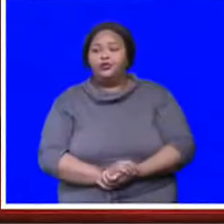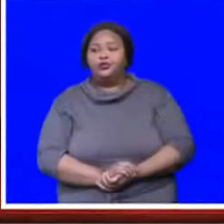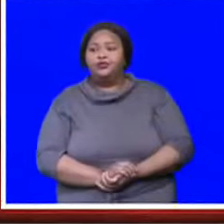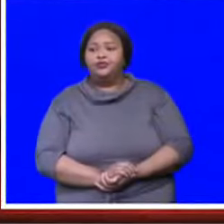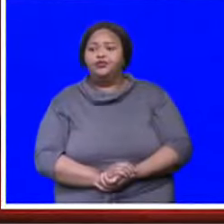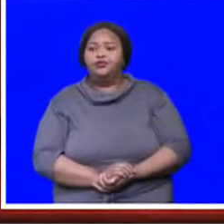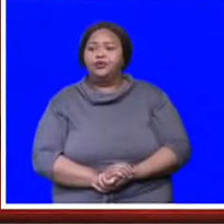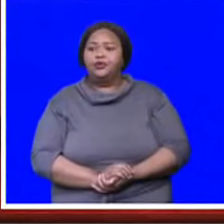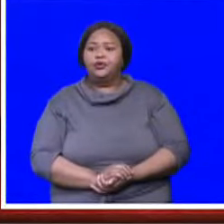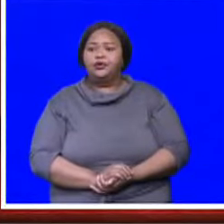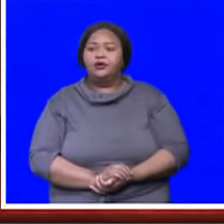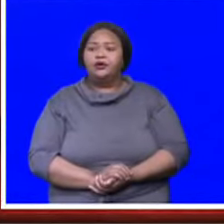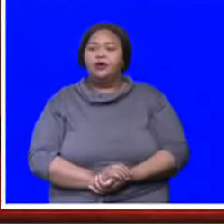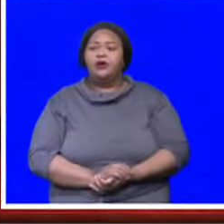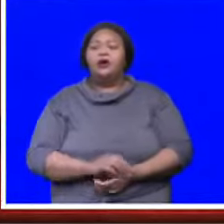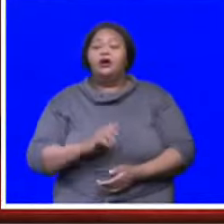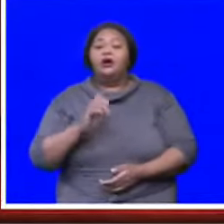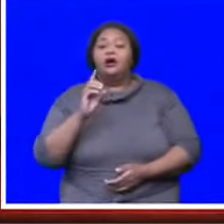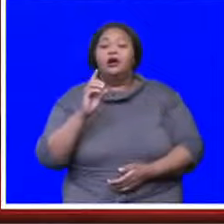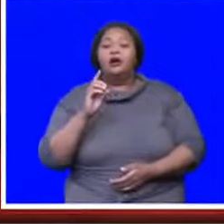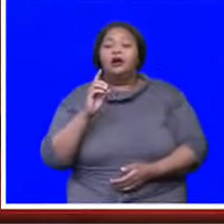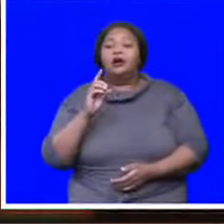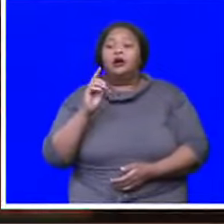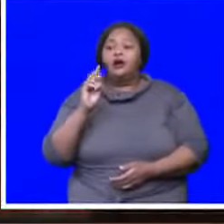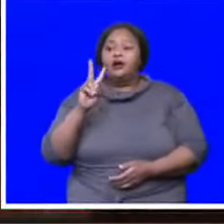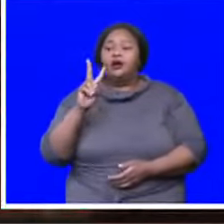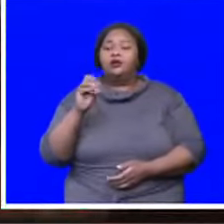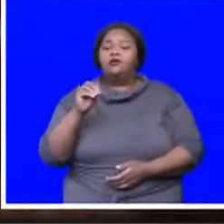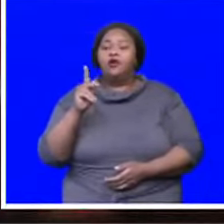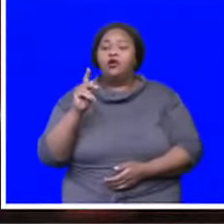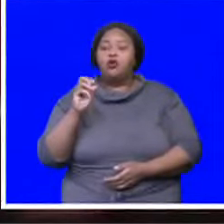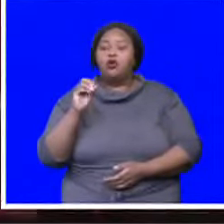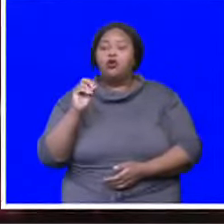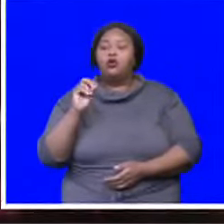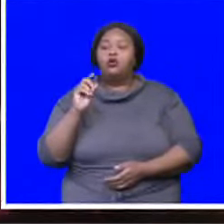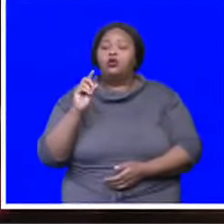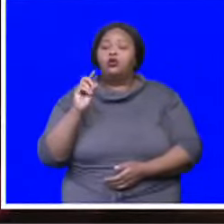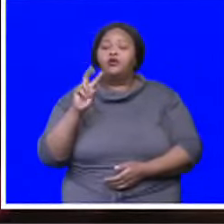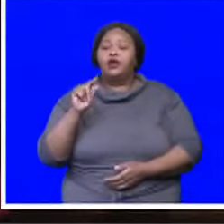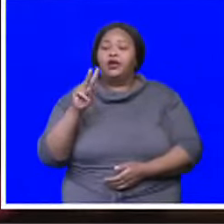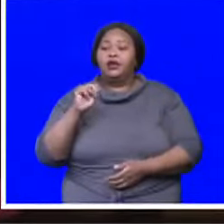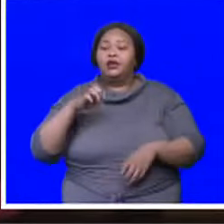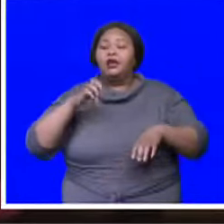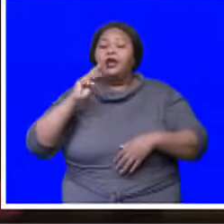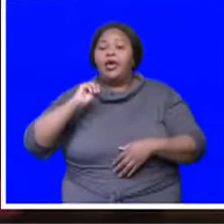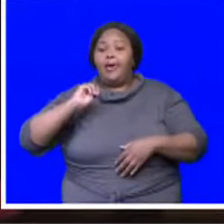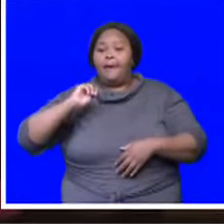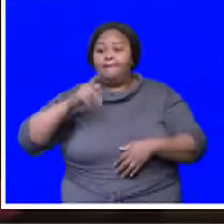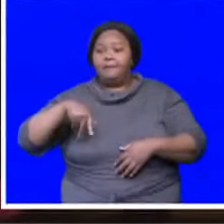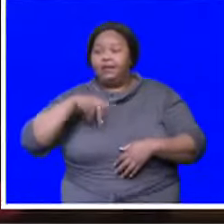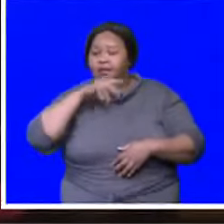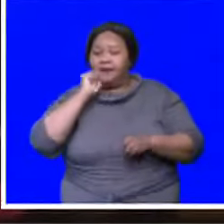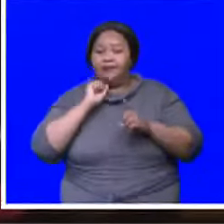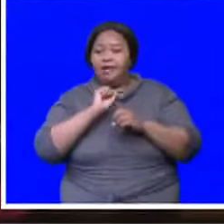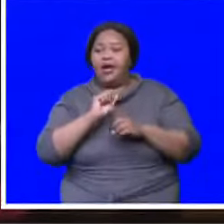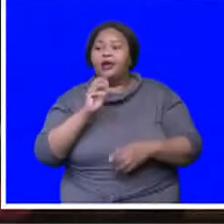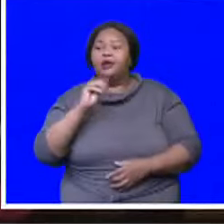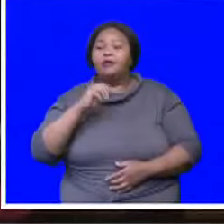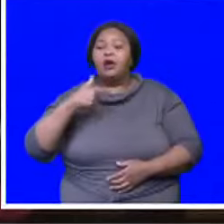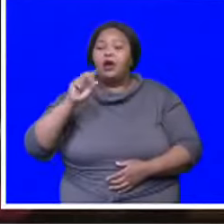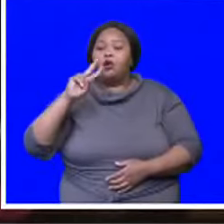has been moved by Togotweni Member of Parliament Mduduzi Makakula and seconded by Lomahasha MP